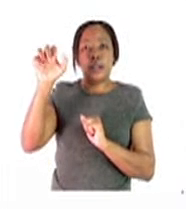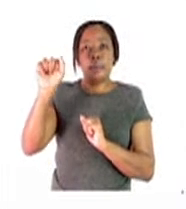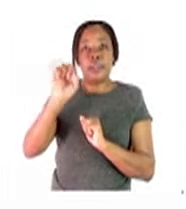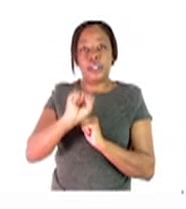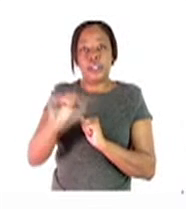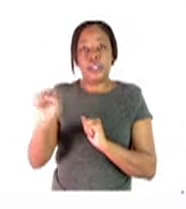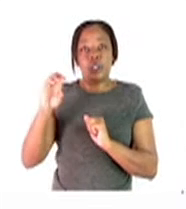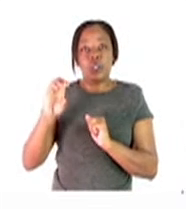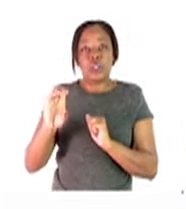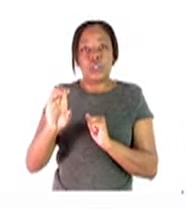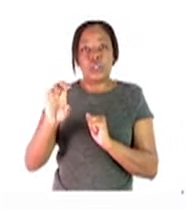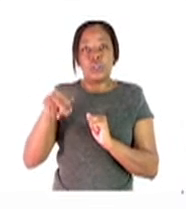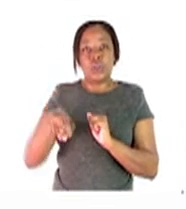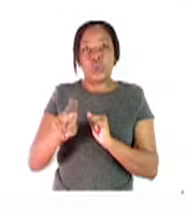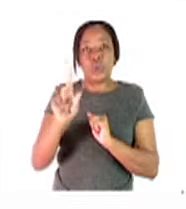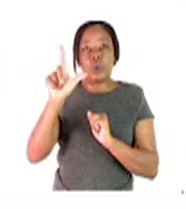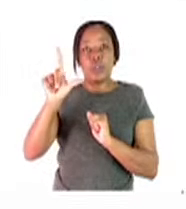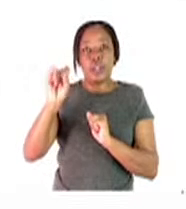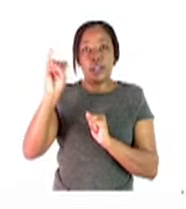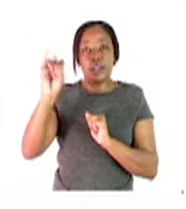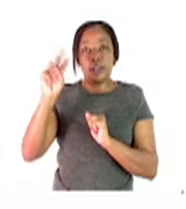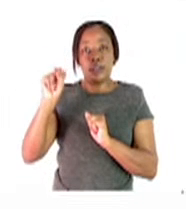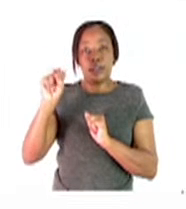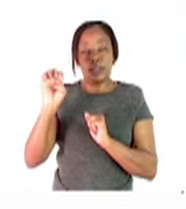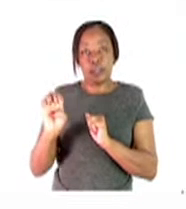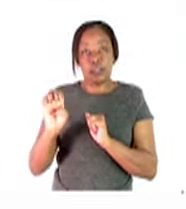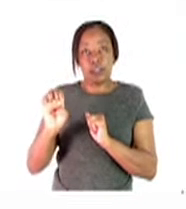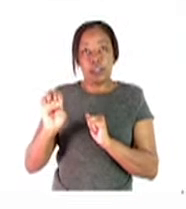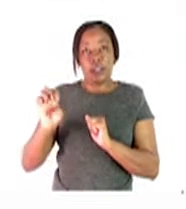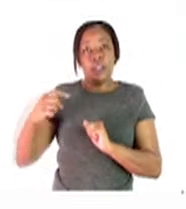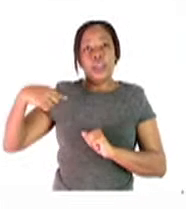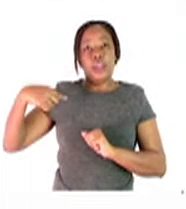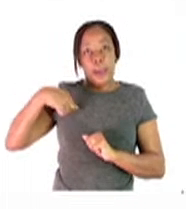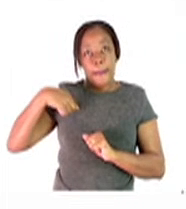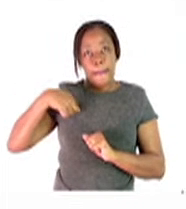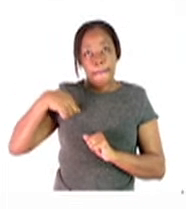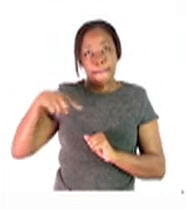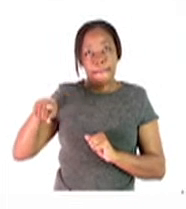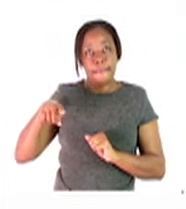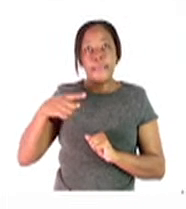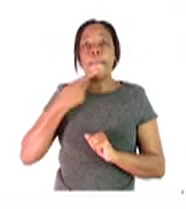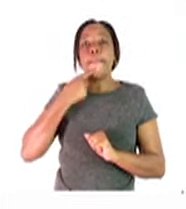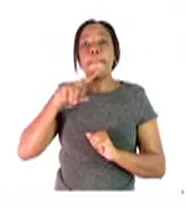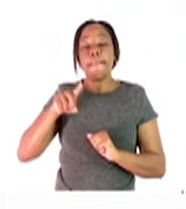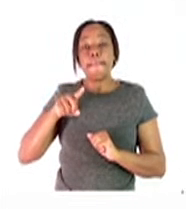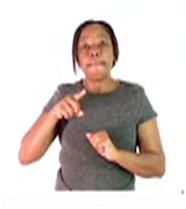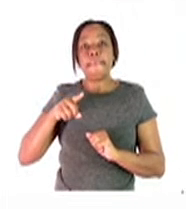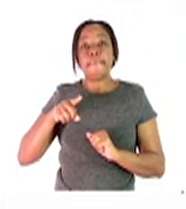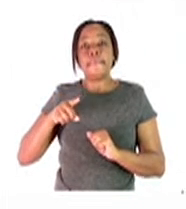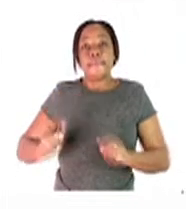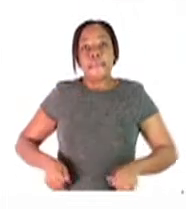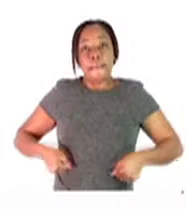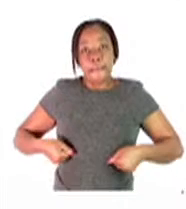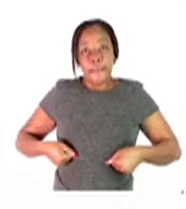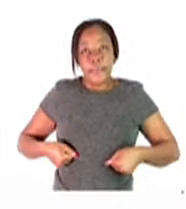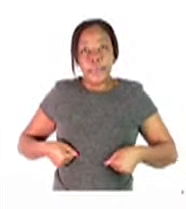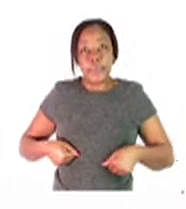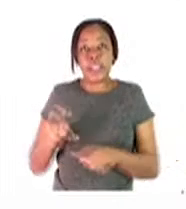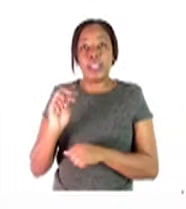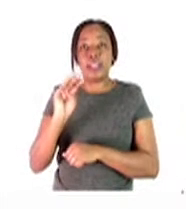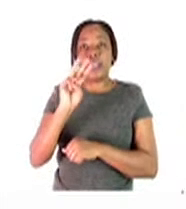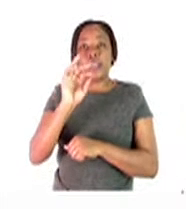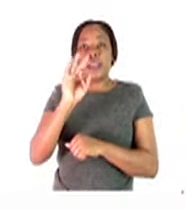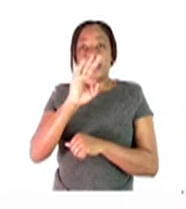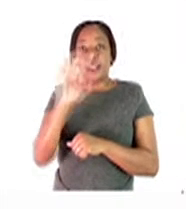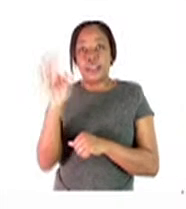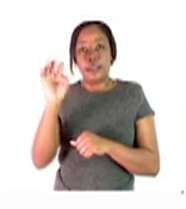noun to the feminine gender. The feminine is a female, the girl side. So each word which is bold is